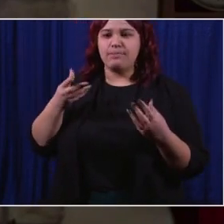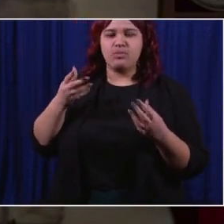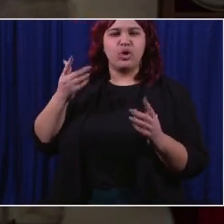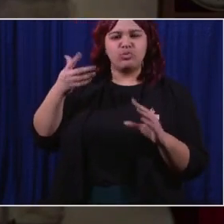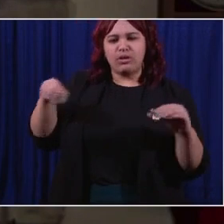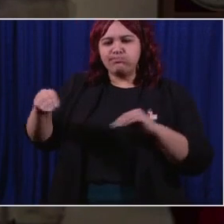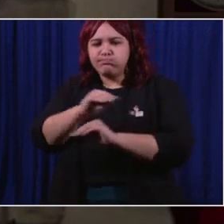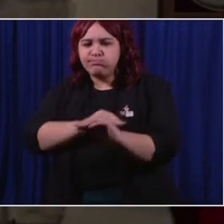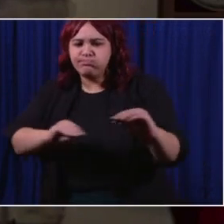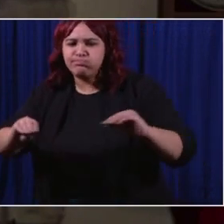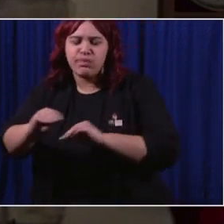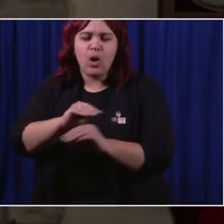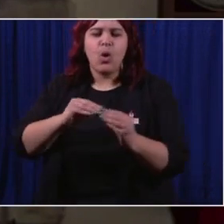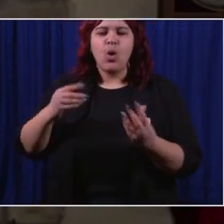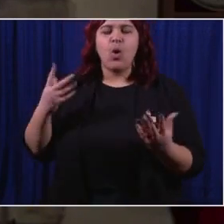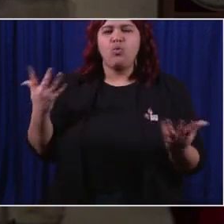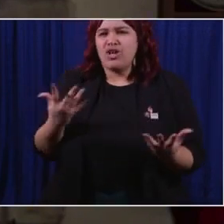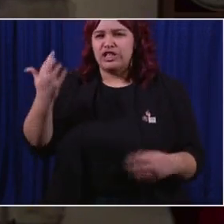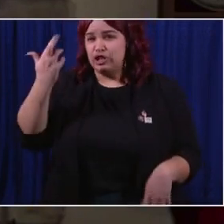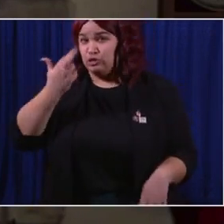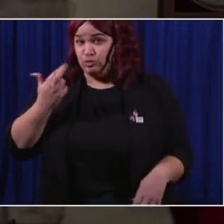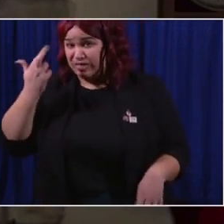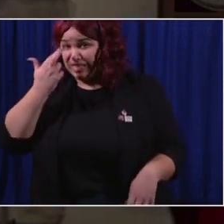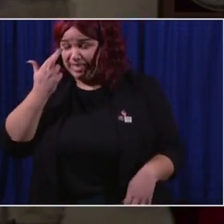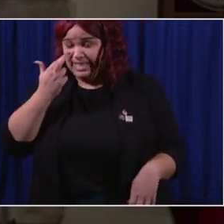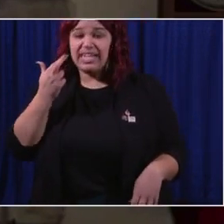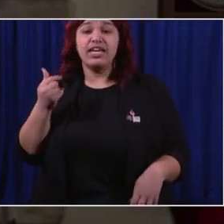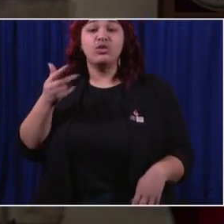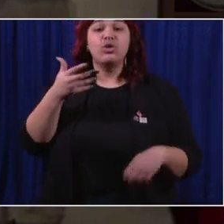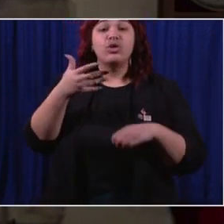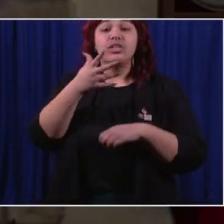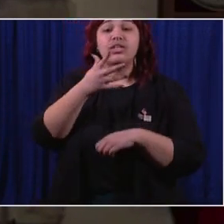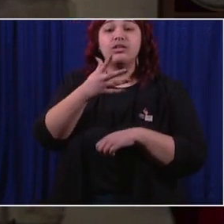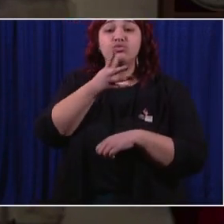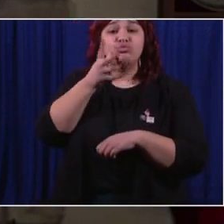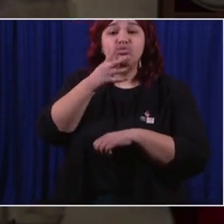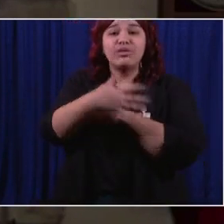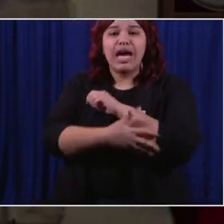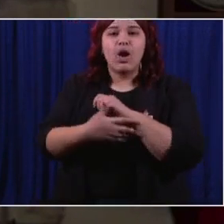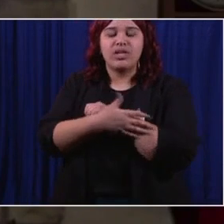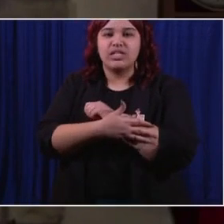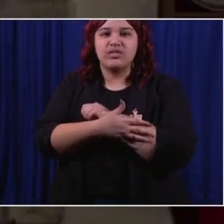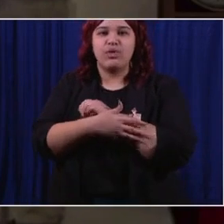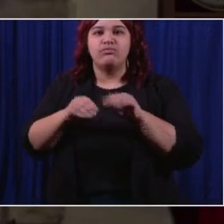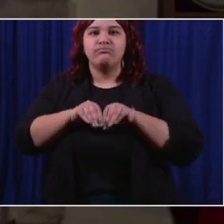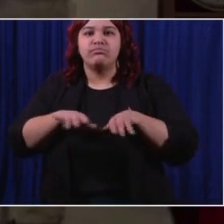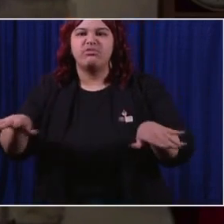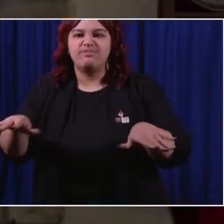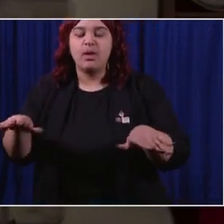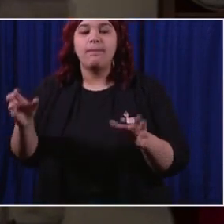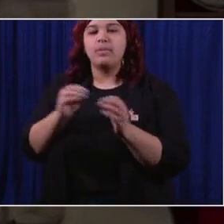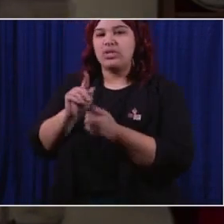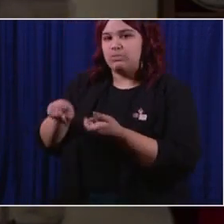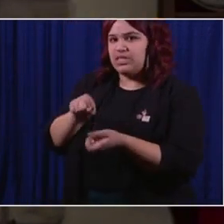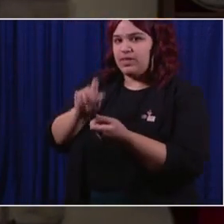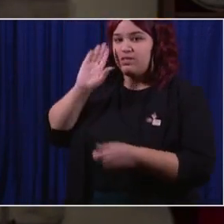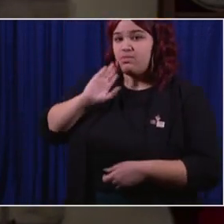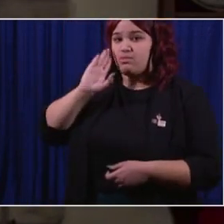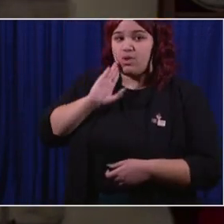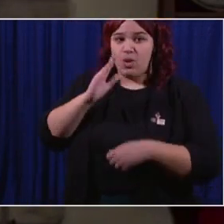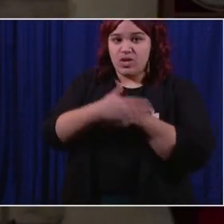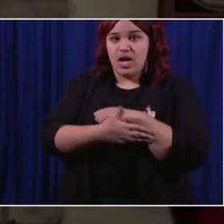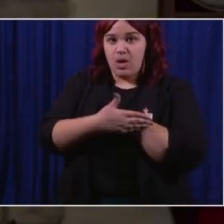do you attribute the high rates in these rural counties to at this point, especially Brown County? Yeah, I have,